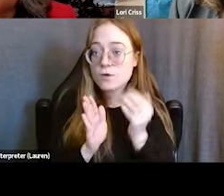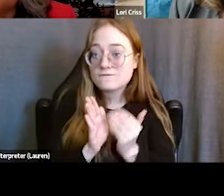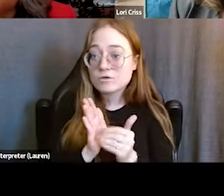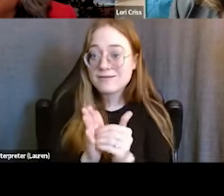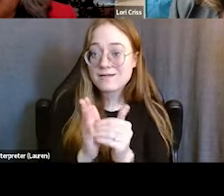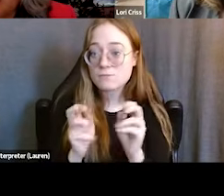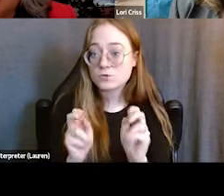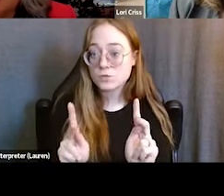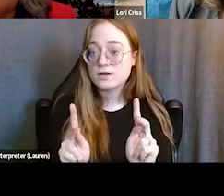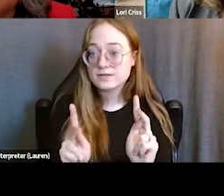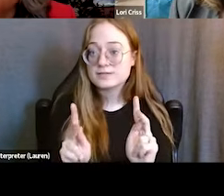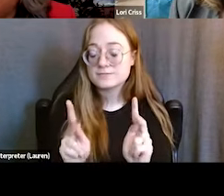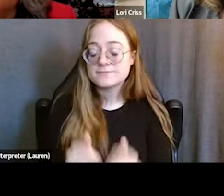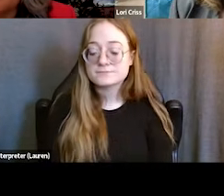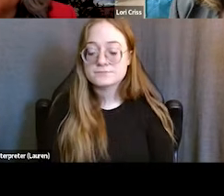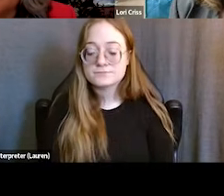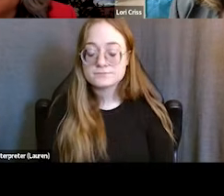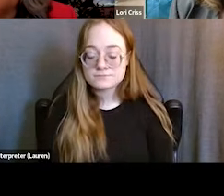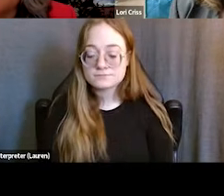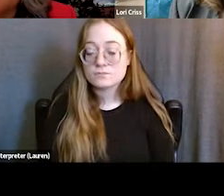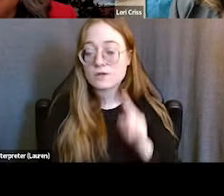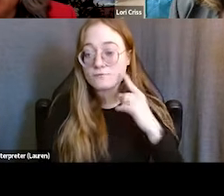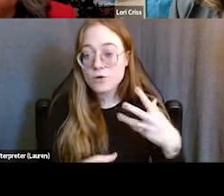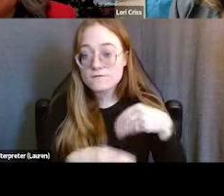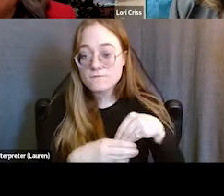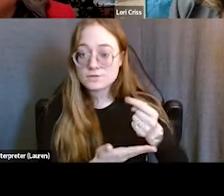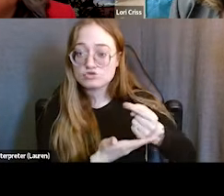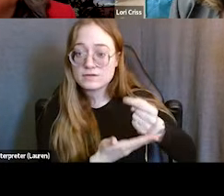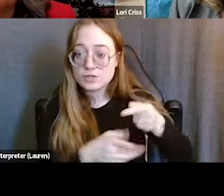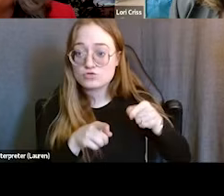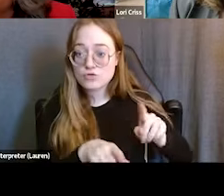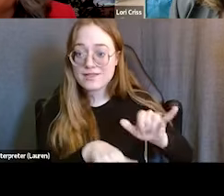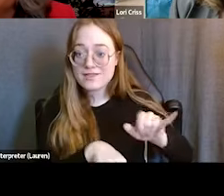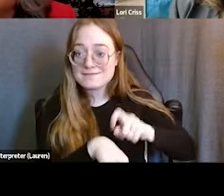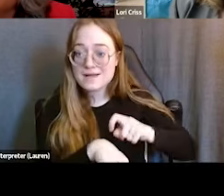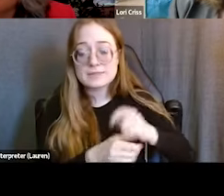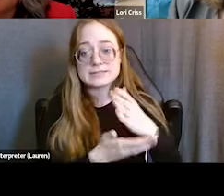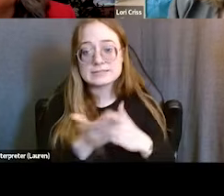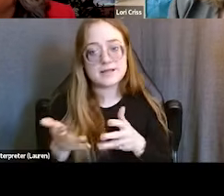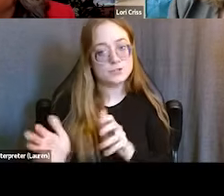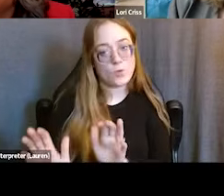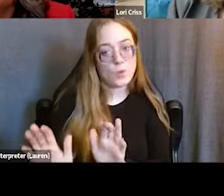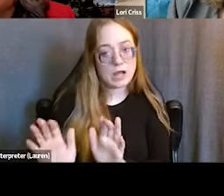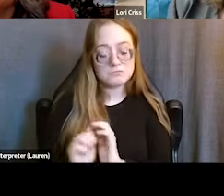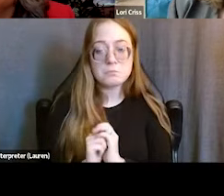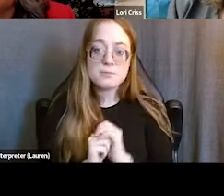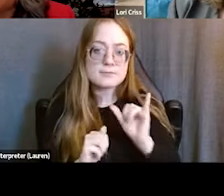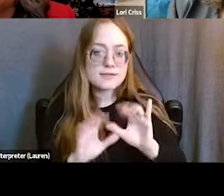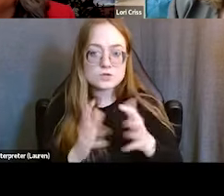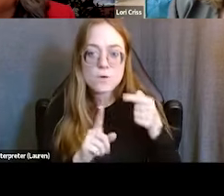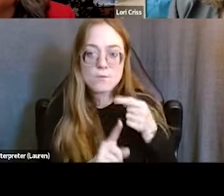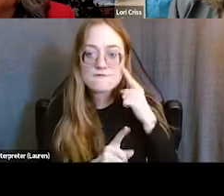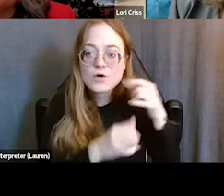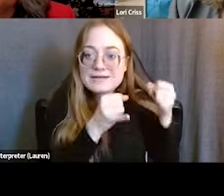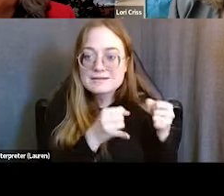opportunities to be involved with treatment during this time, and some don't want as much, but that's the whole point of an